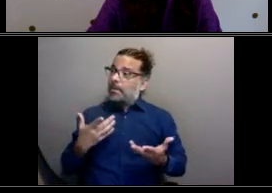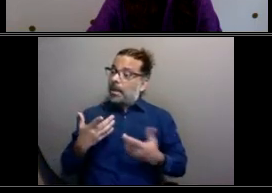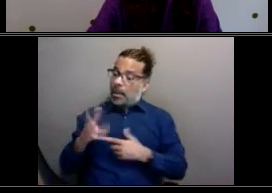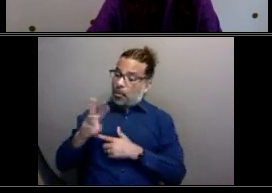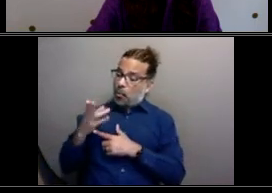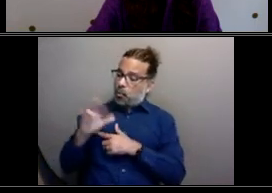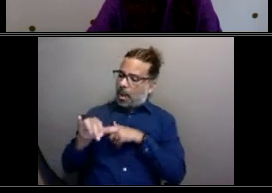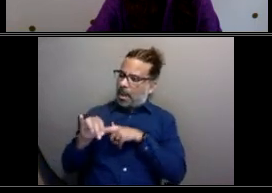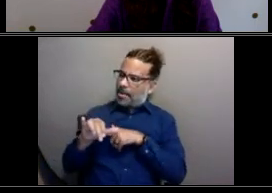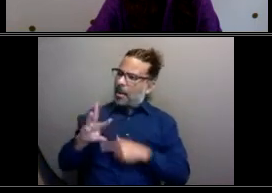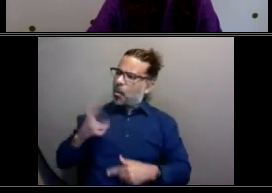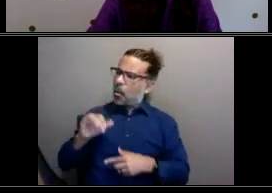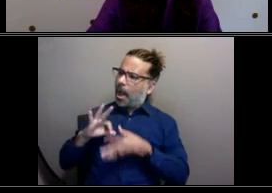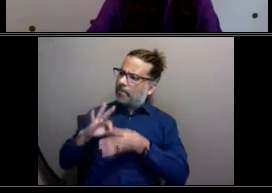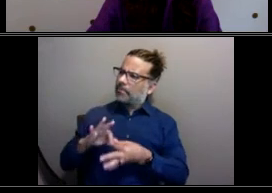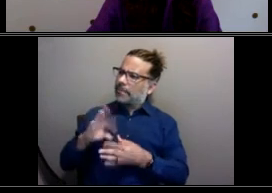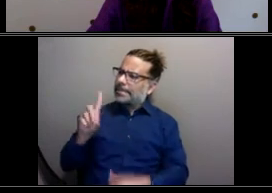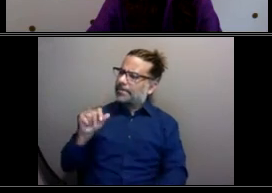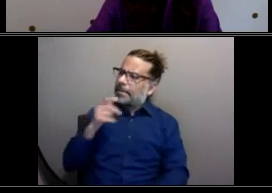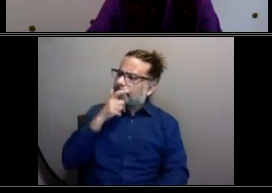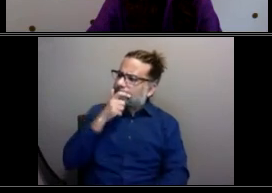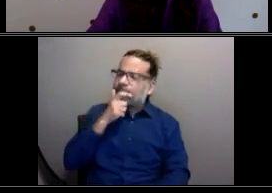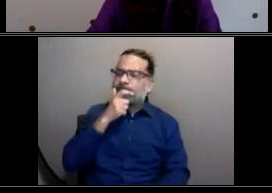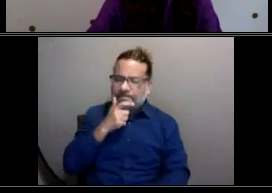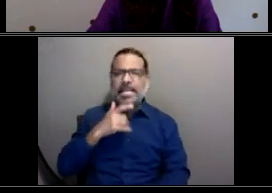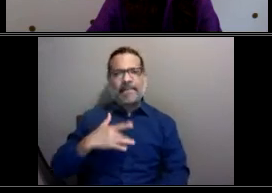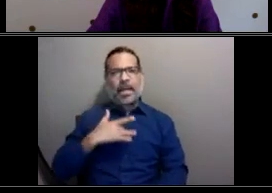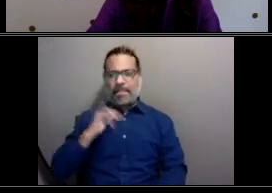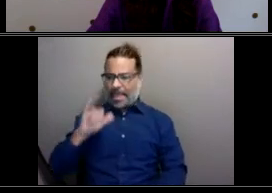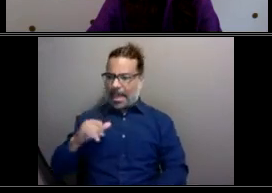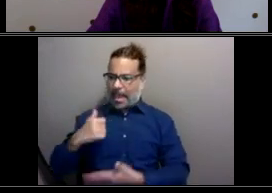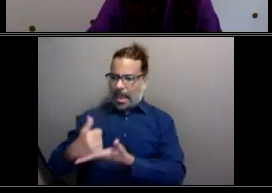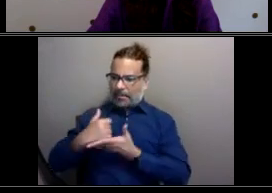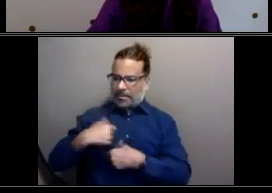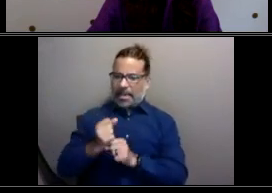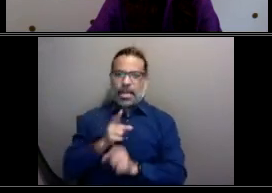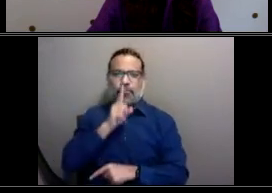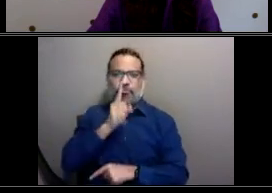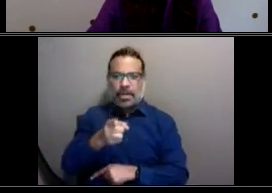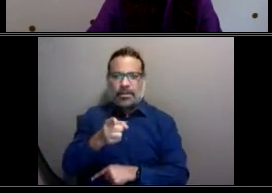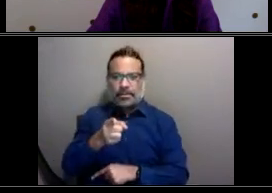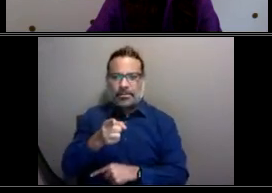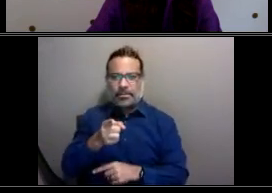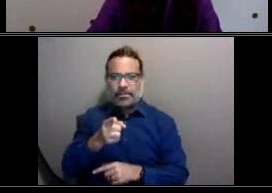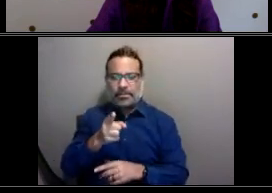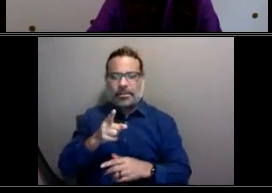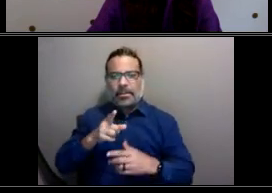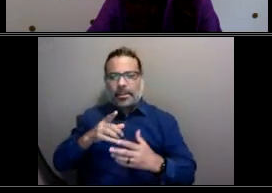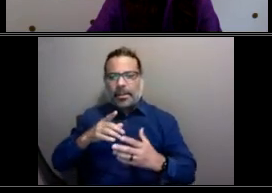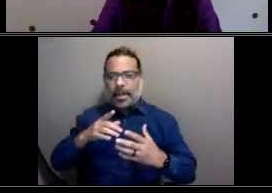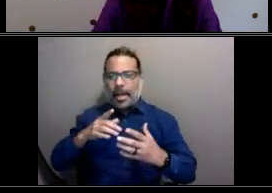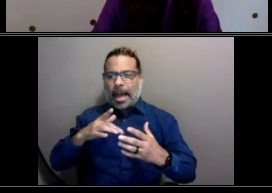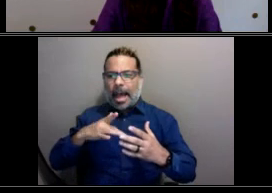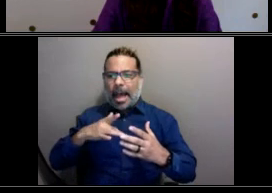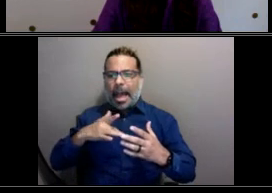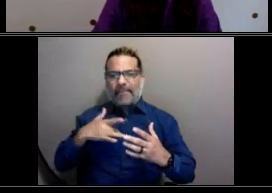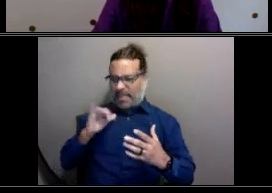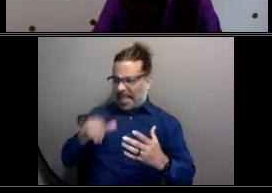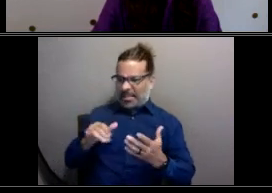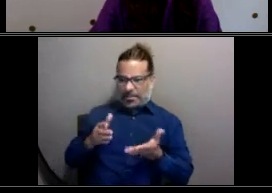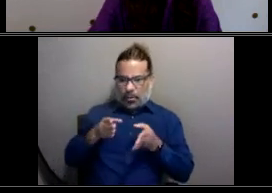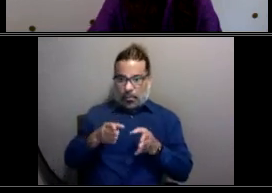specifically the why around disability, is a way to make all of that real and tangible, because it's a measure of any